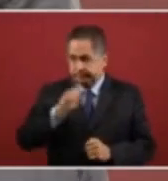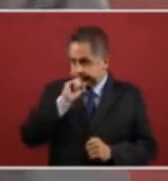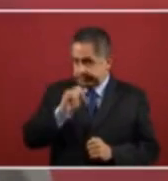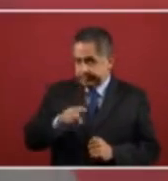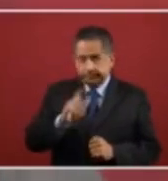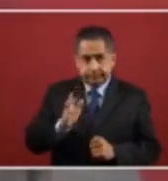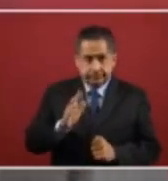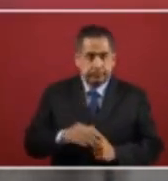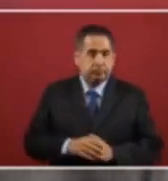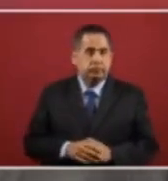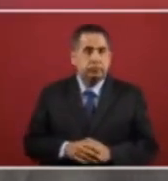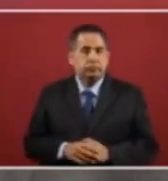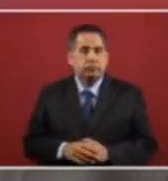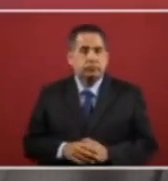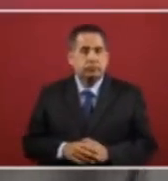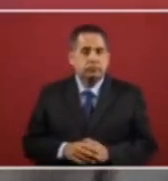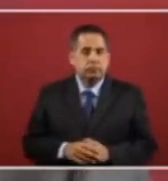important.